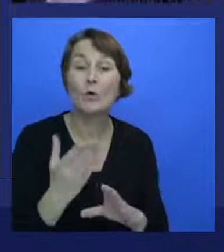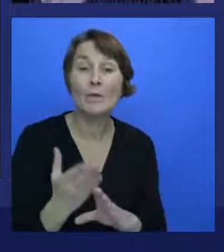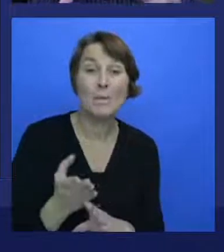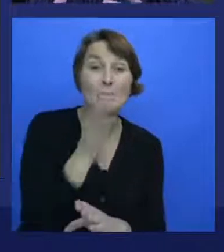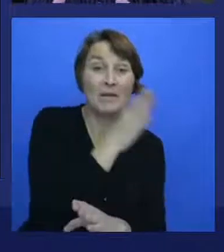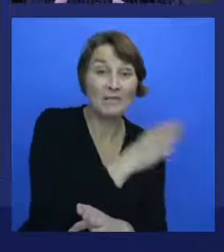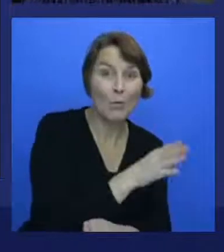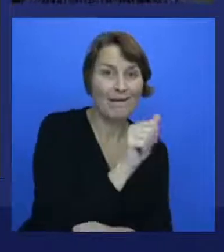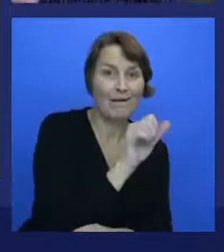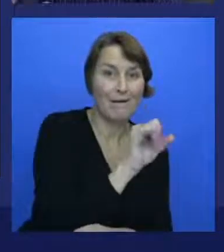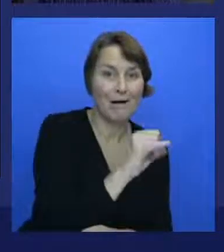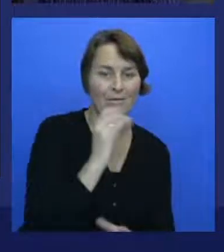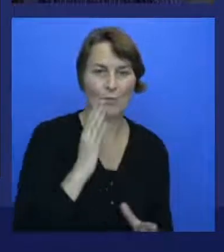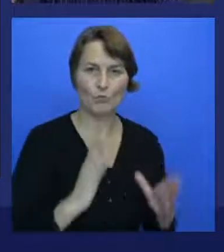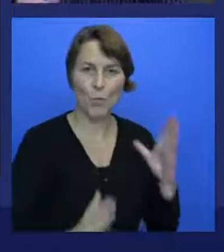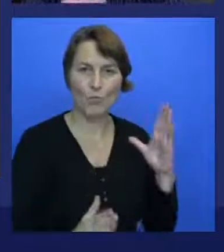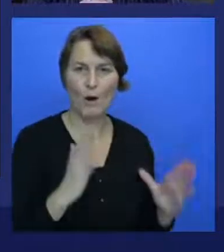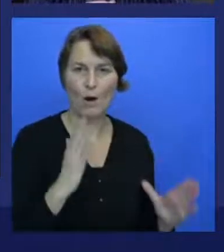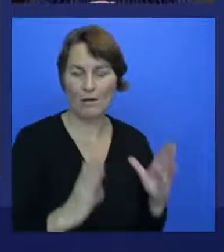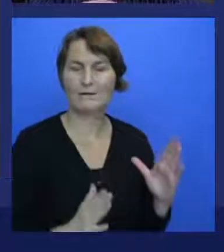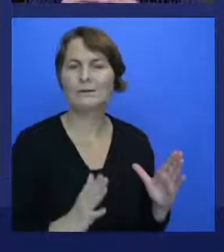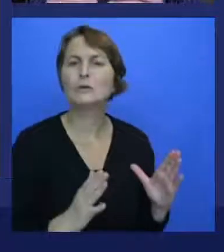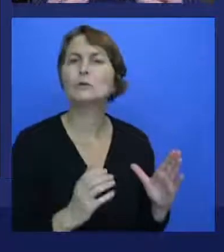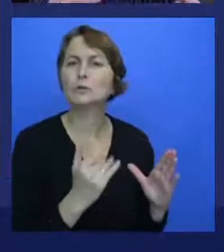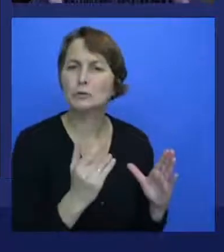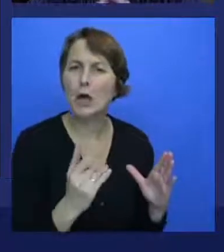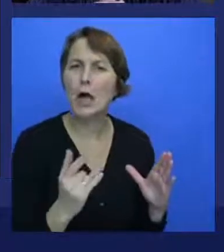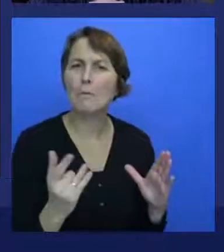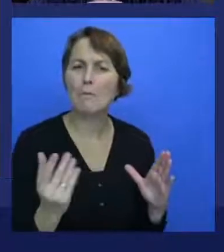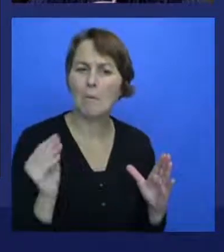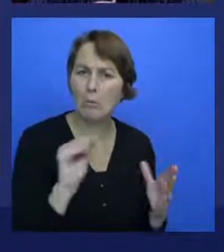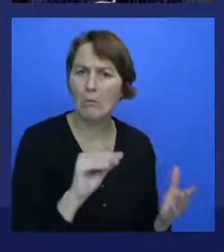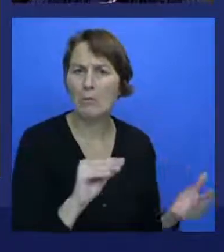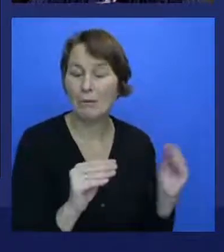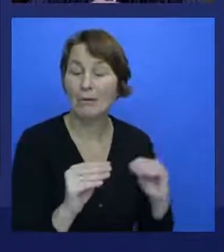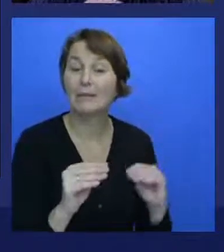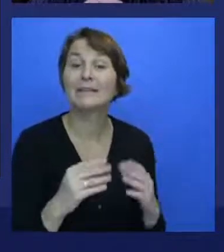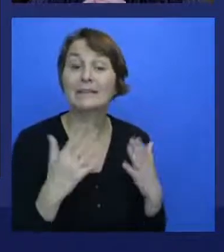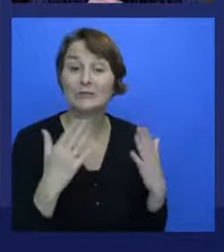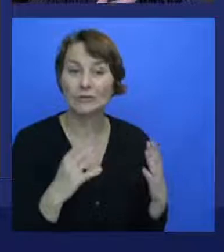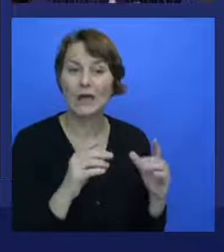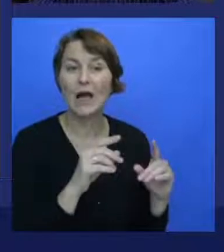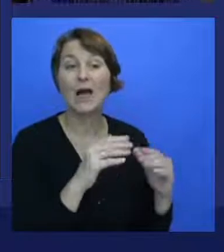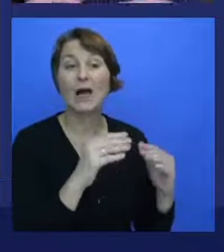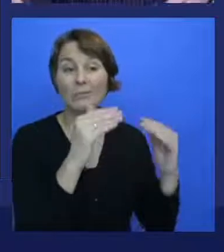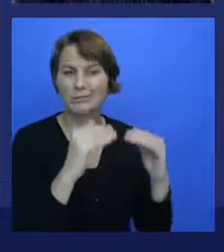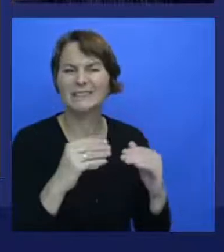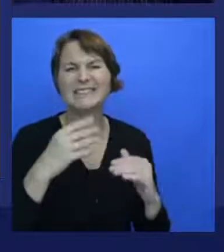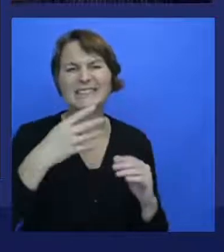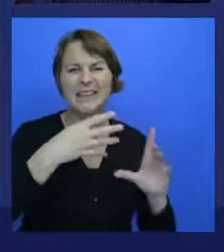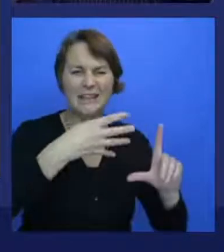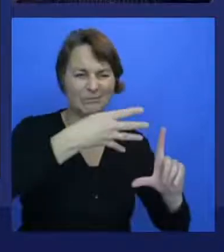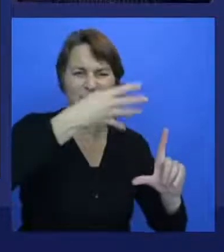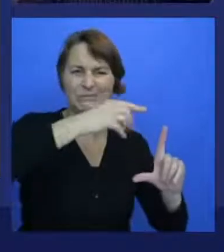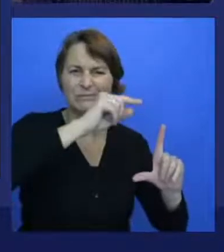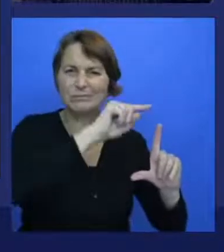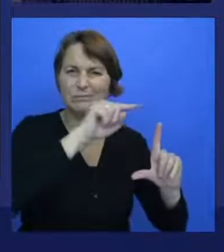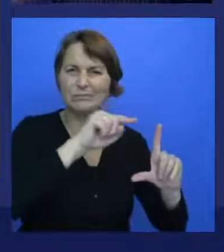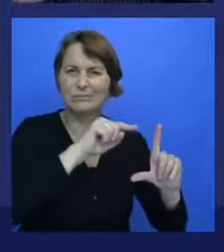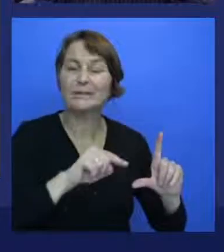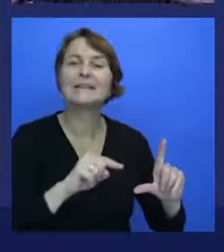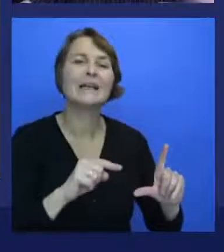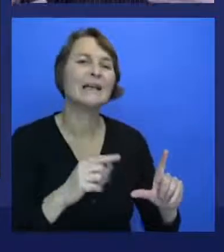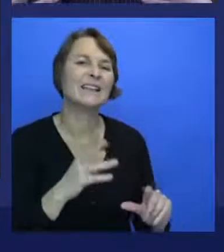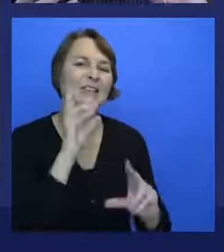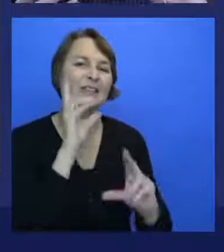There were some integrations there, but they're kind of their own thing. Speech systems have been around a very long time, but they were transformed by